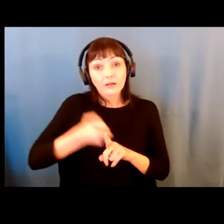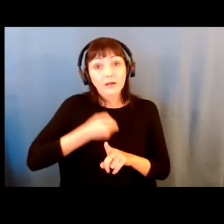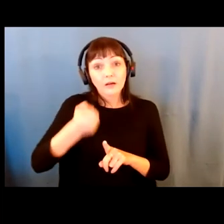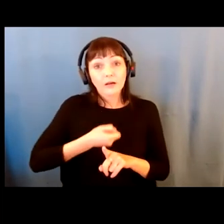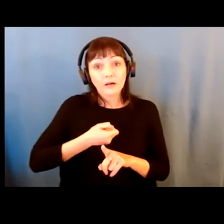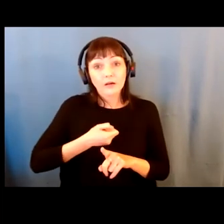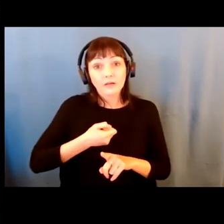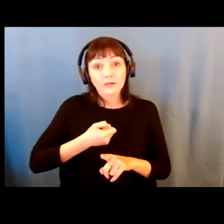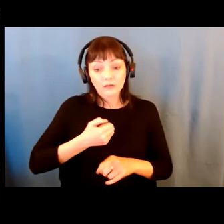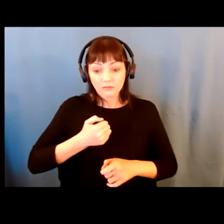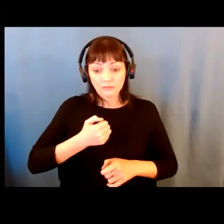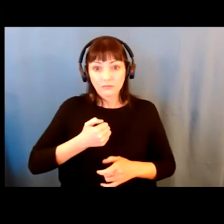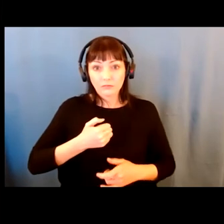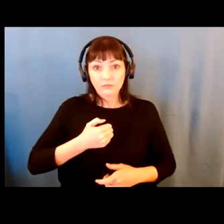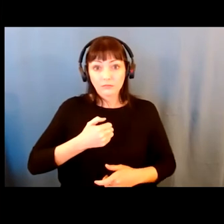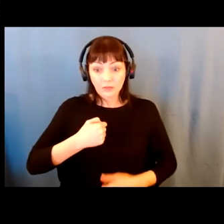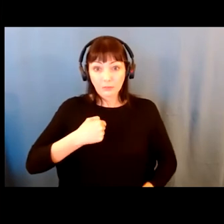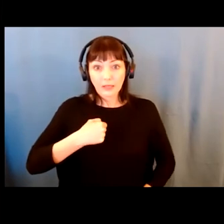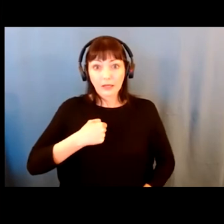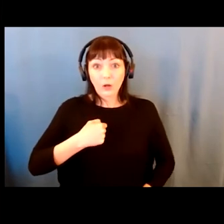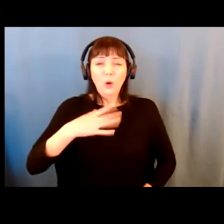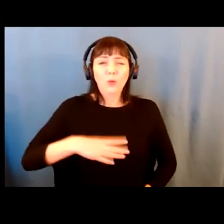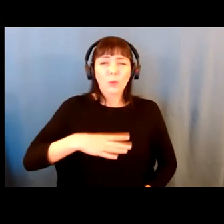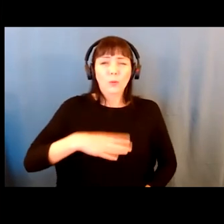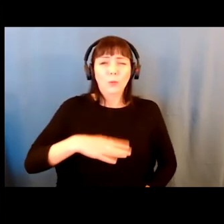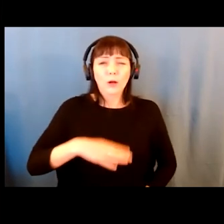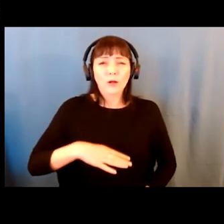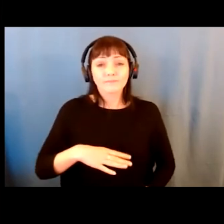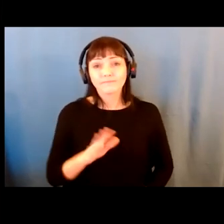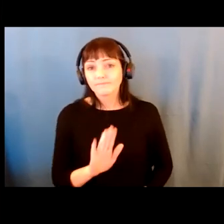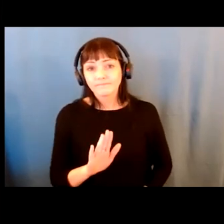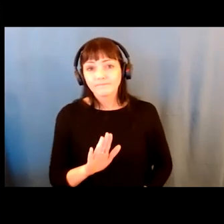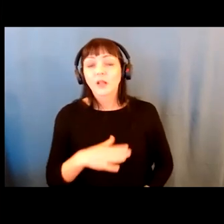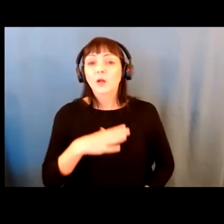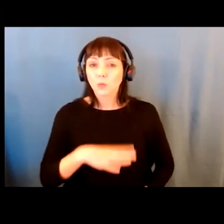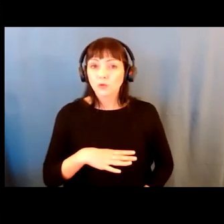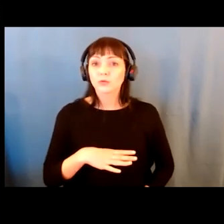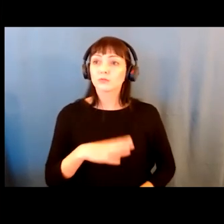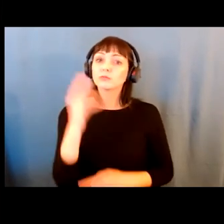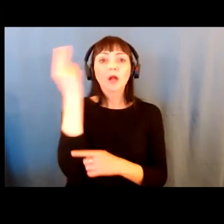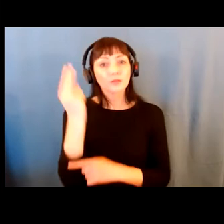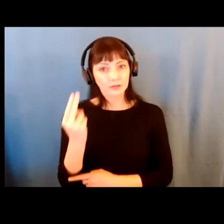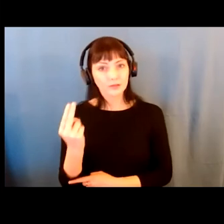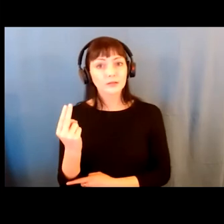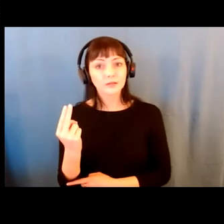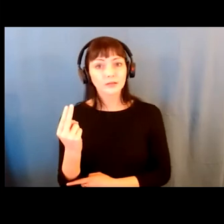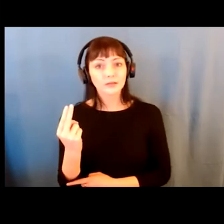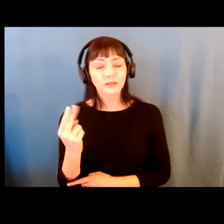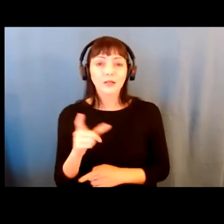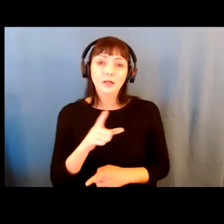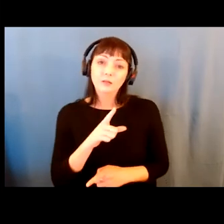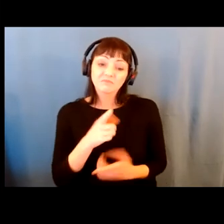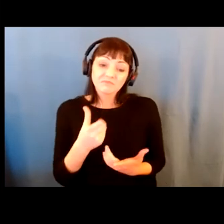to be a consultant to arts organisation. I'd much rather just be an artist. Yes. But I'm forced into this